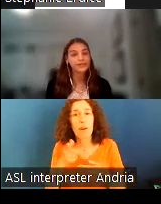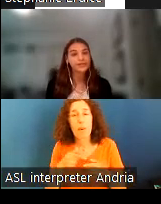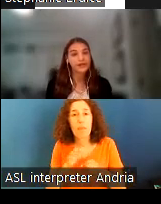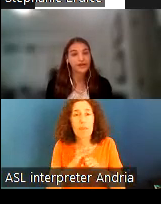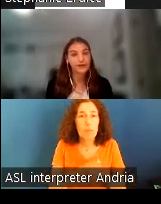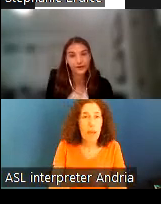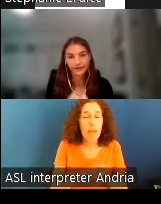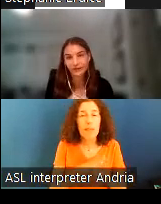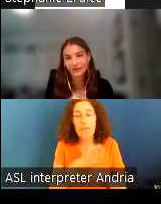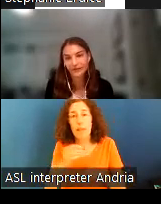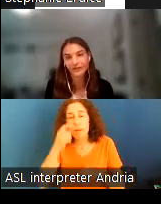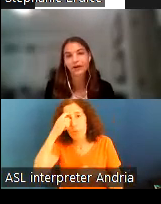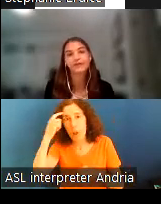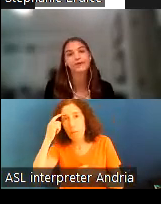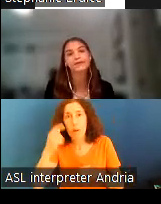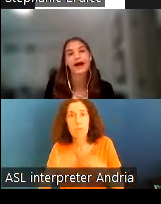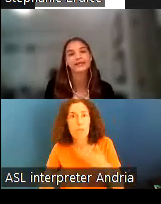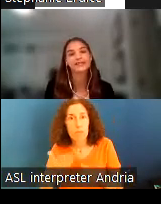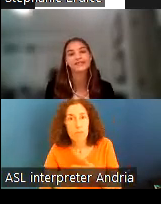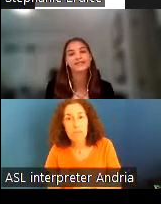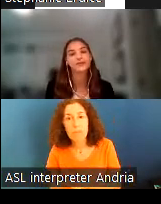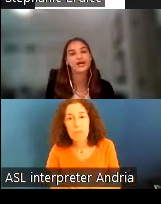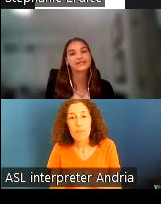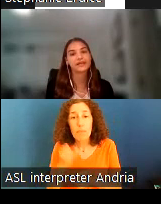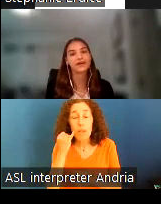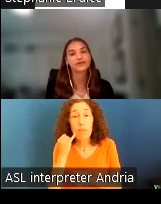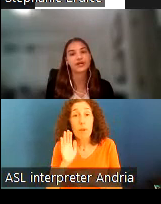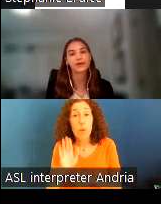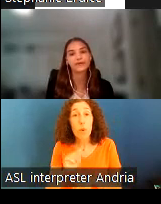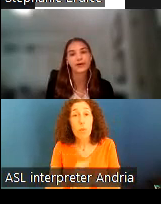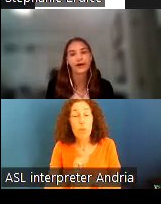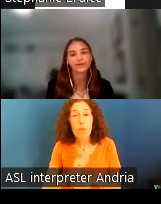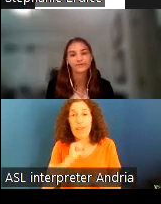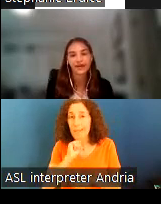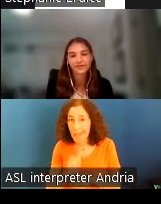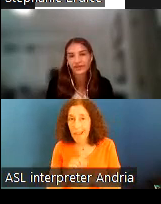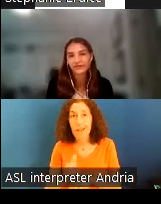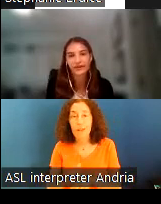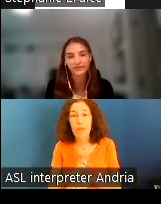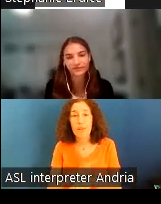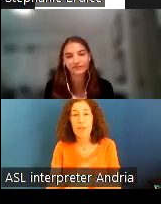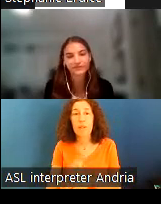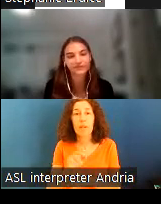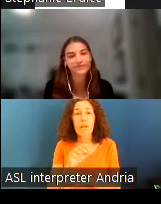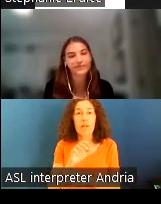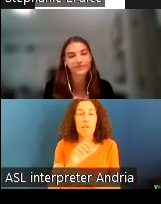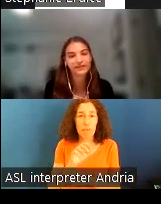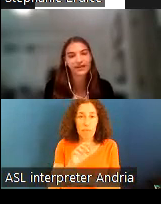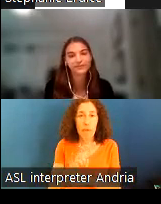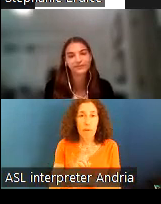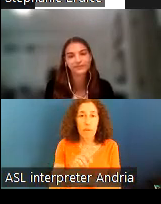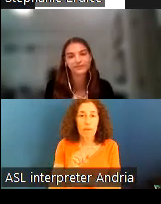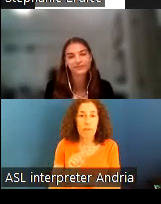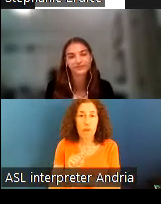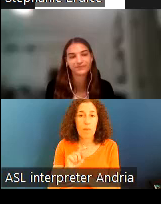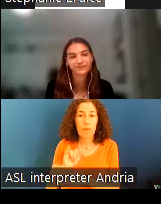So if your workplace is not currently using trauma-informed practices to address vicarious trauma and burnout, advocate for it.